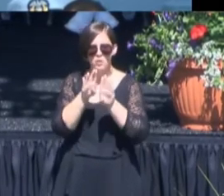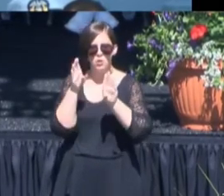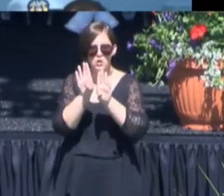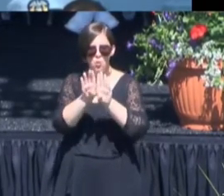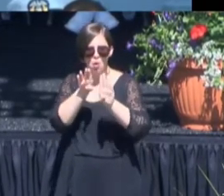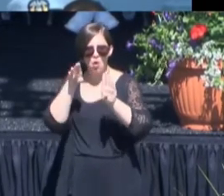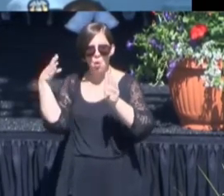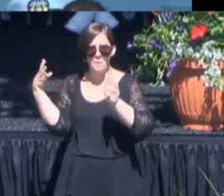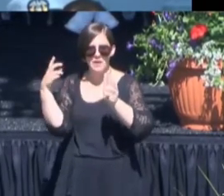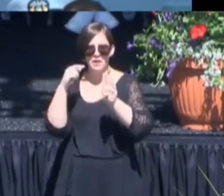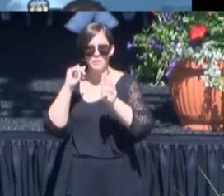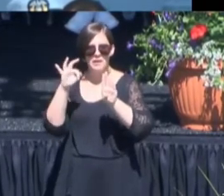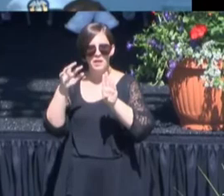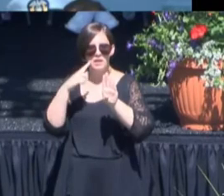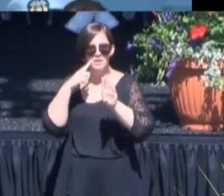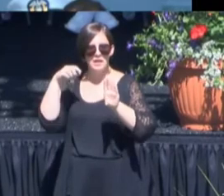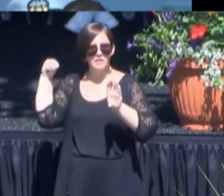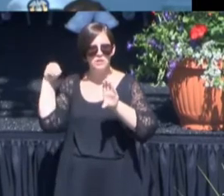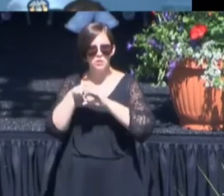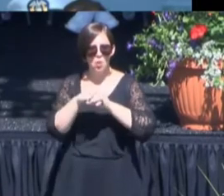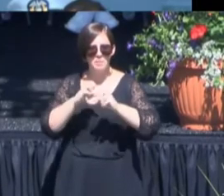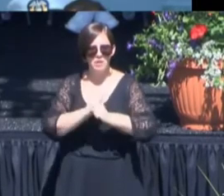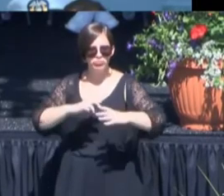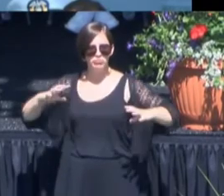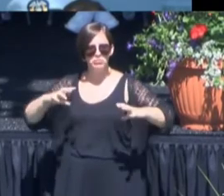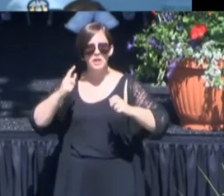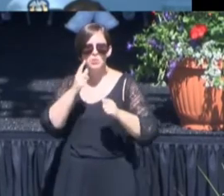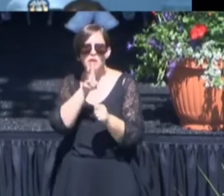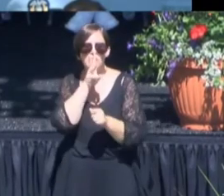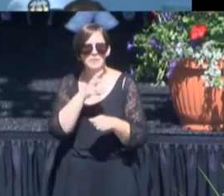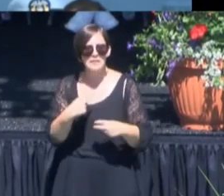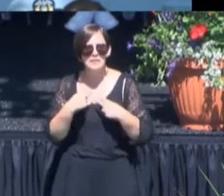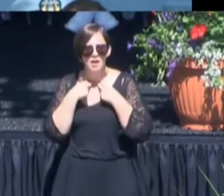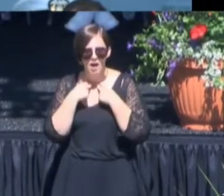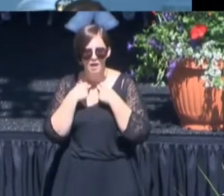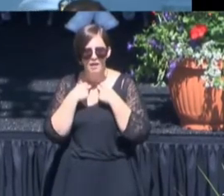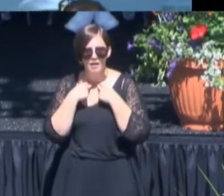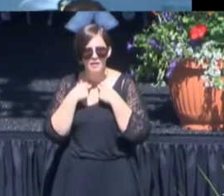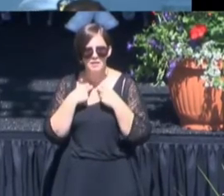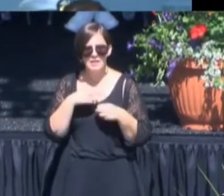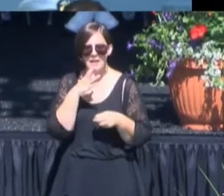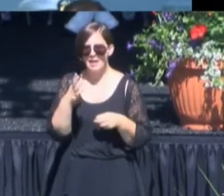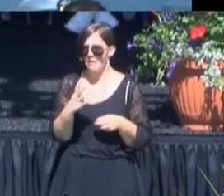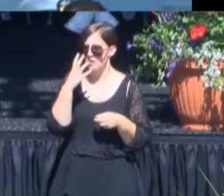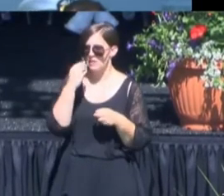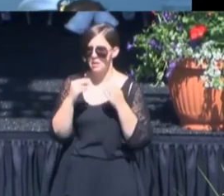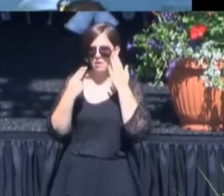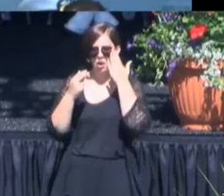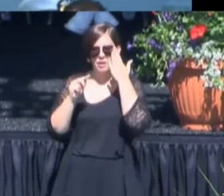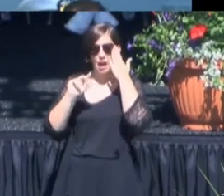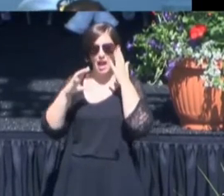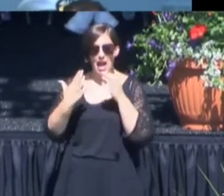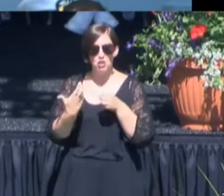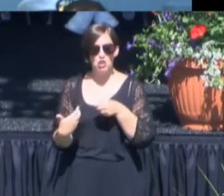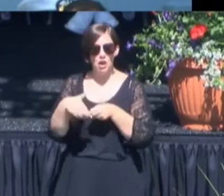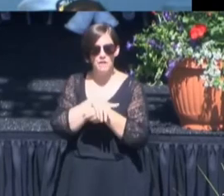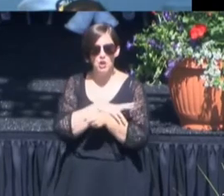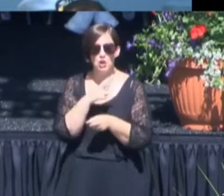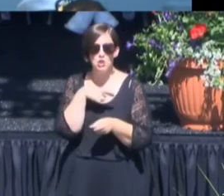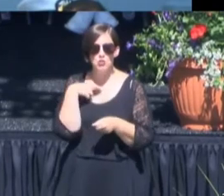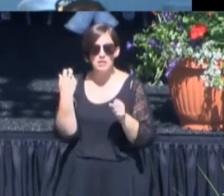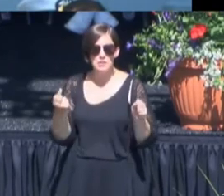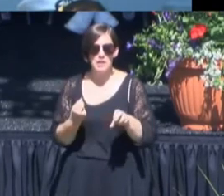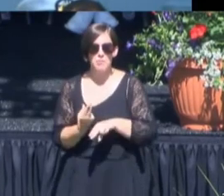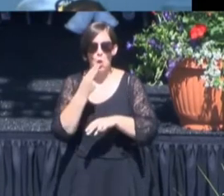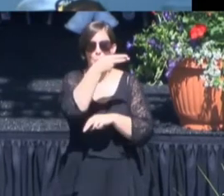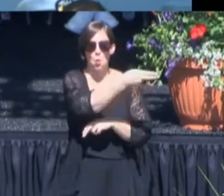because a torpedo strike can jam your door shut. Never sleep on the hatch covers. You risk getting blown overboard.